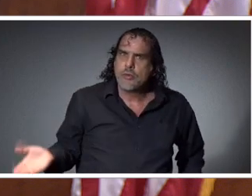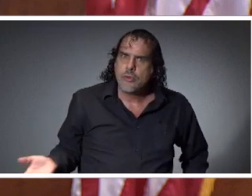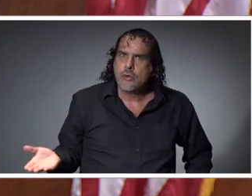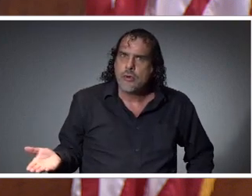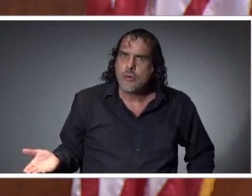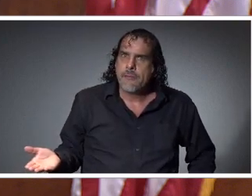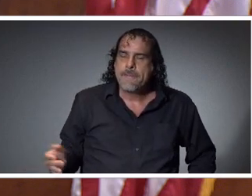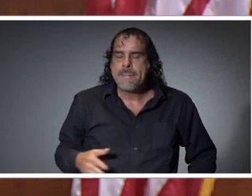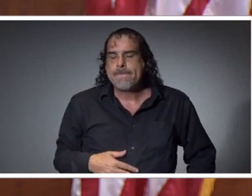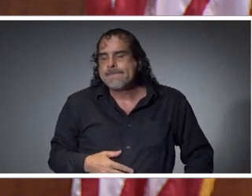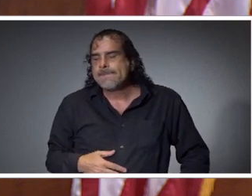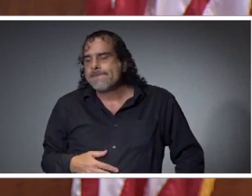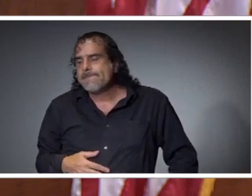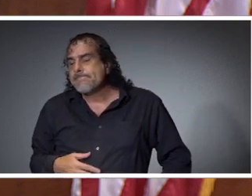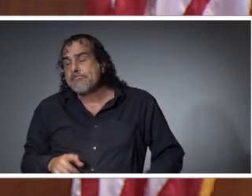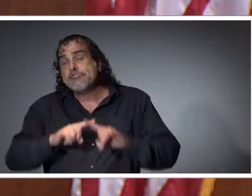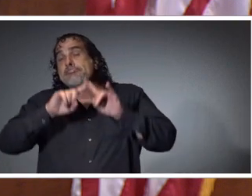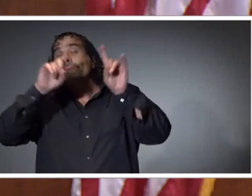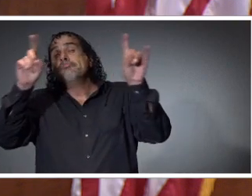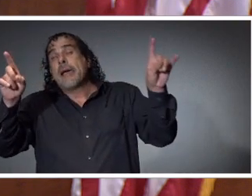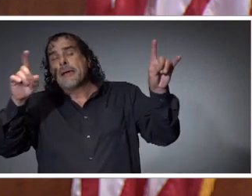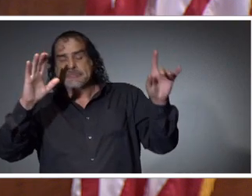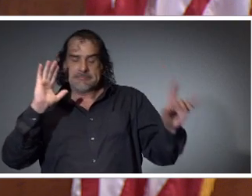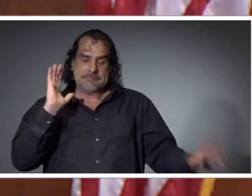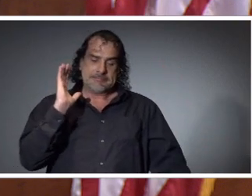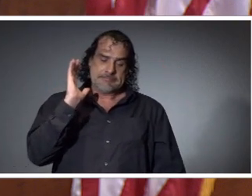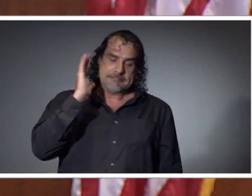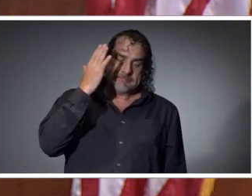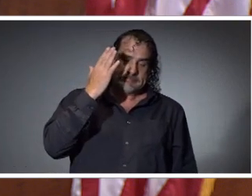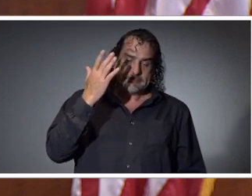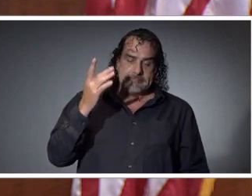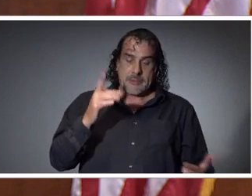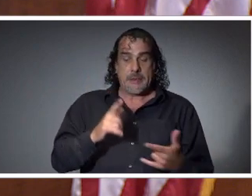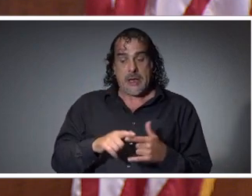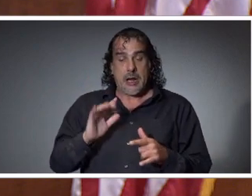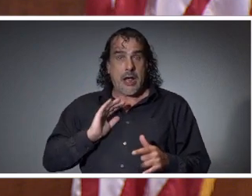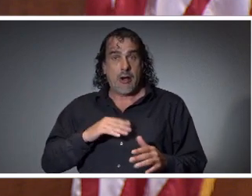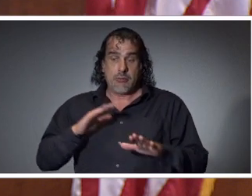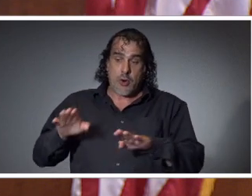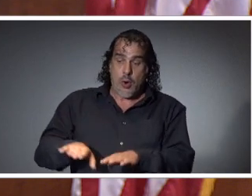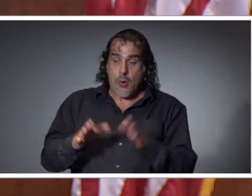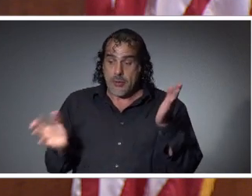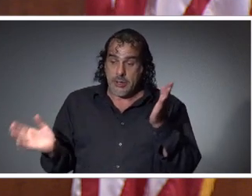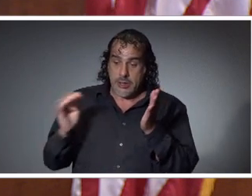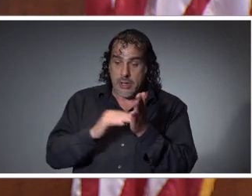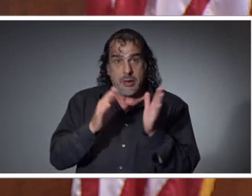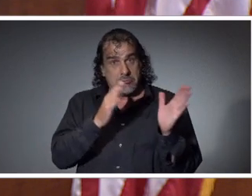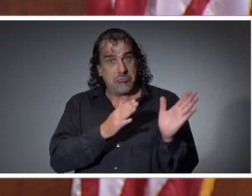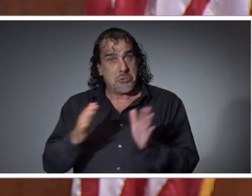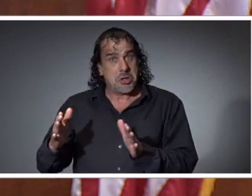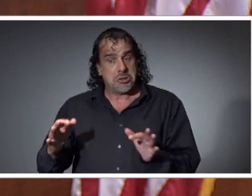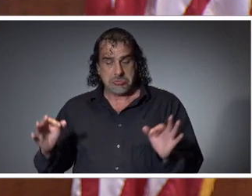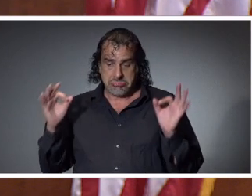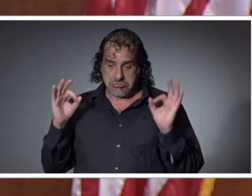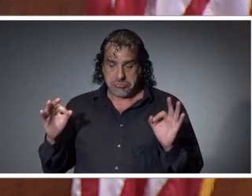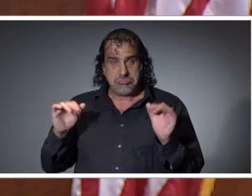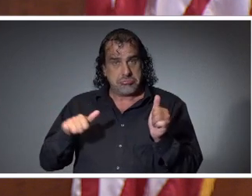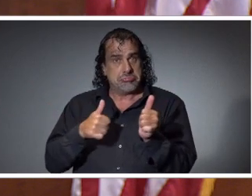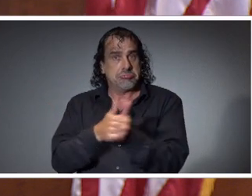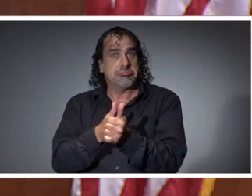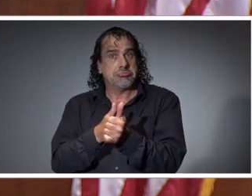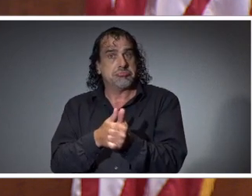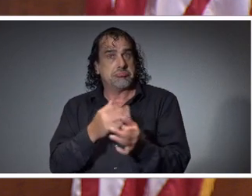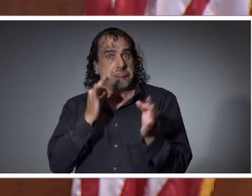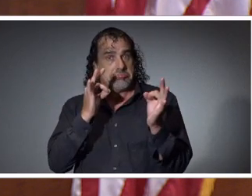It seems that the reopening plans are being implemented,